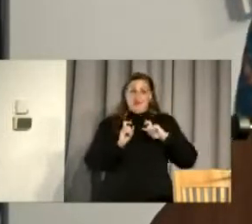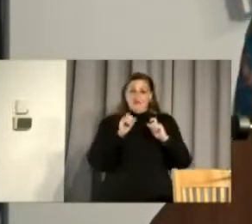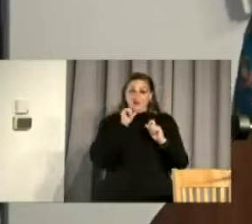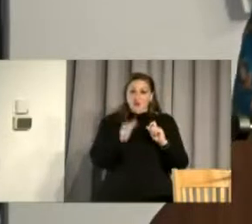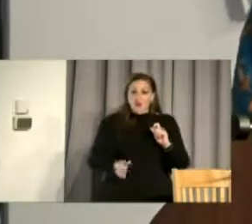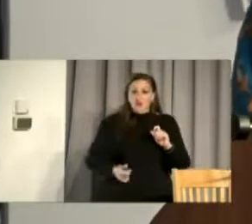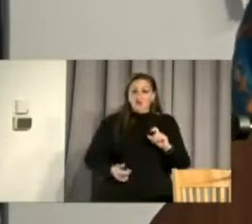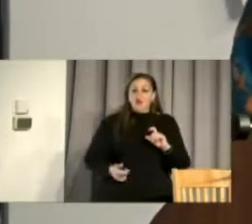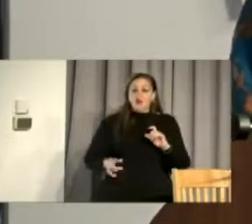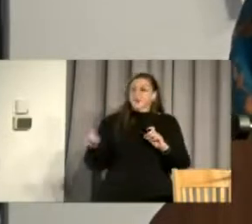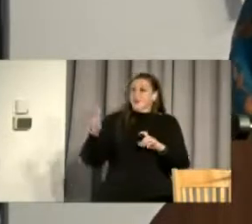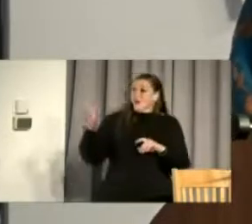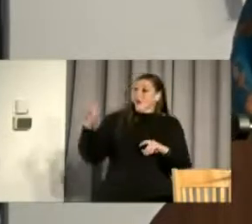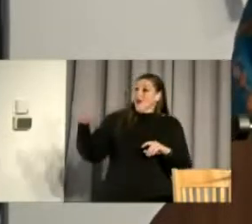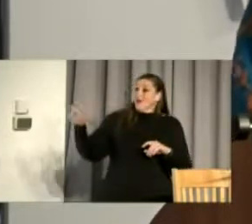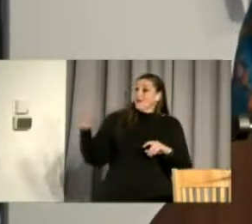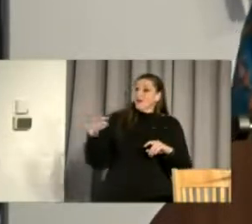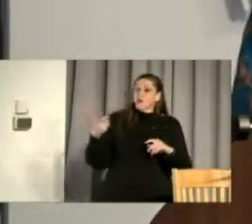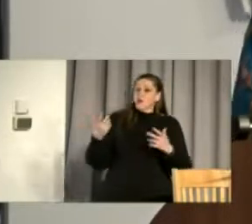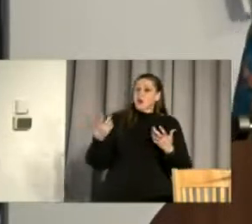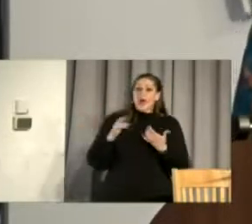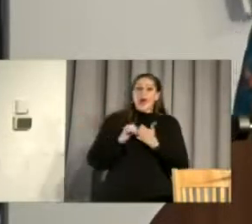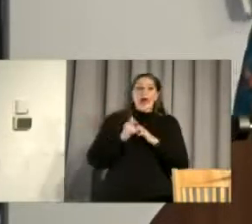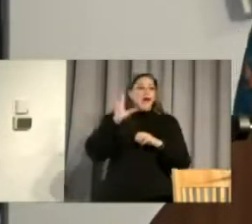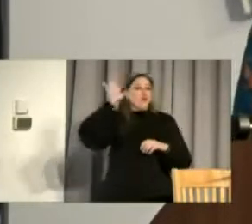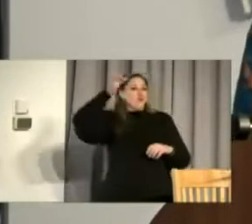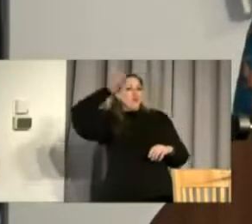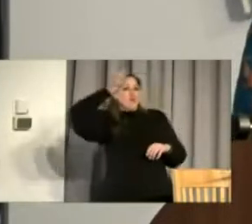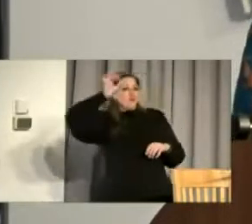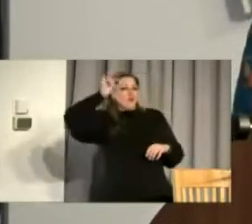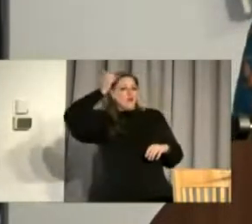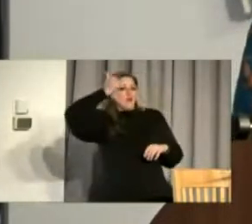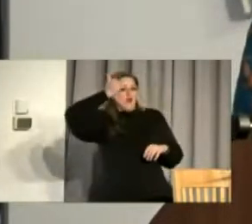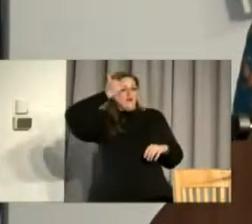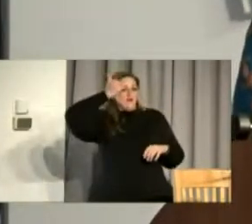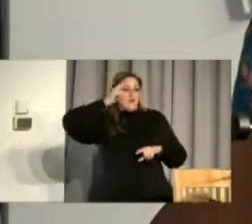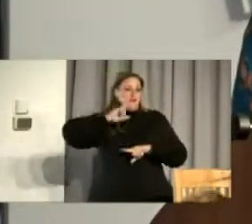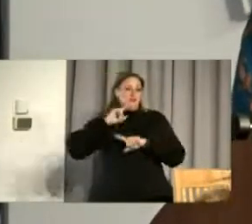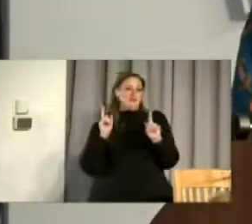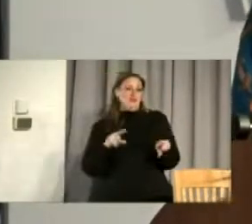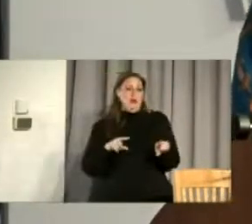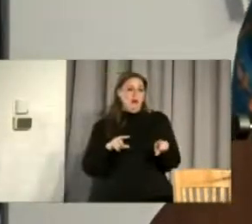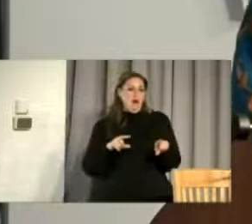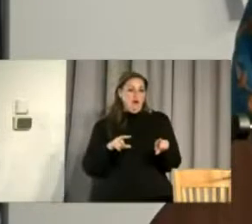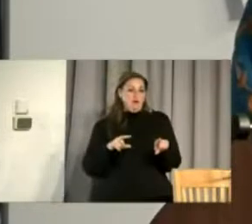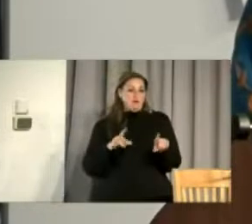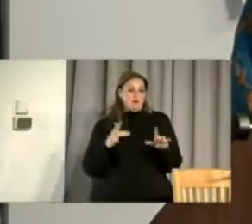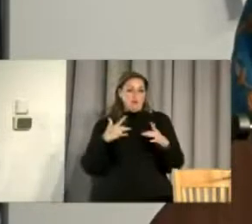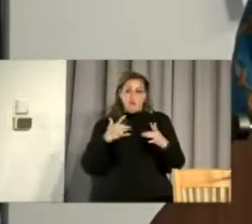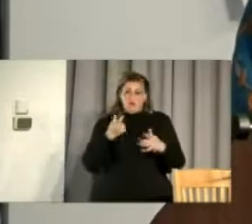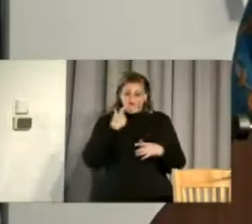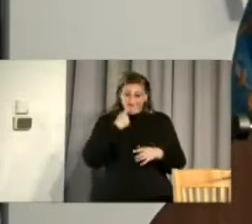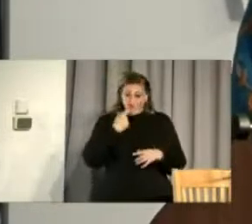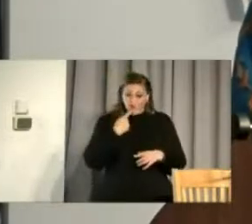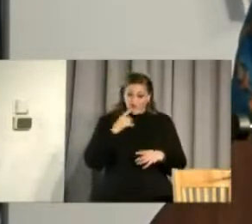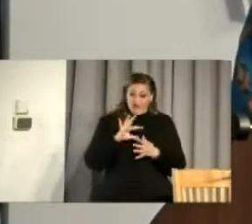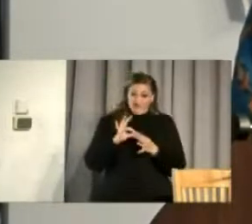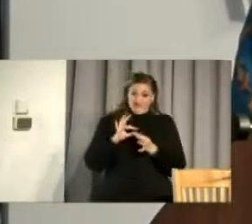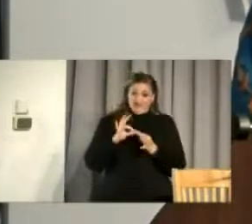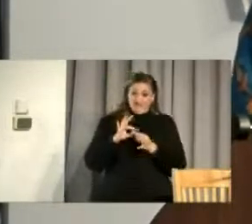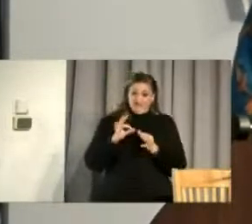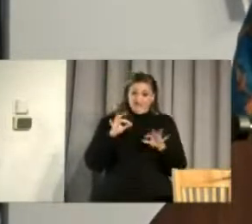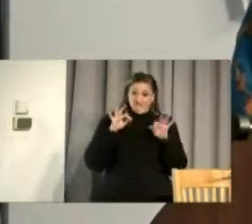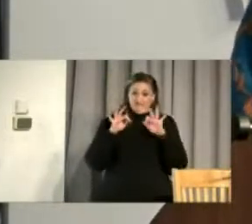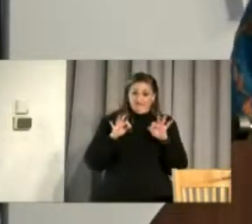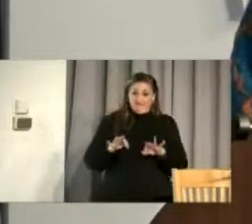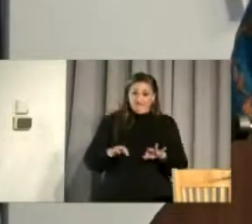wanted to ask you, how did the federal government respond to what you just described